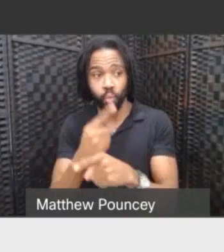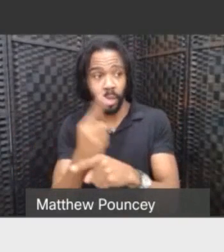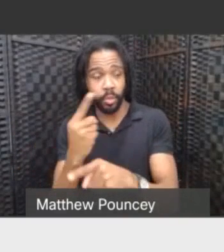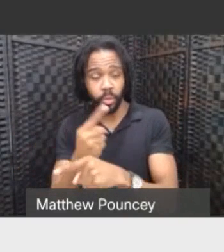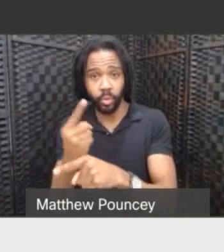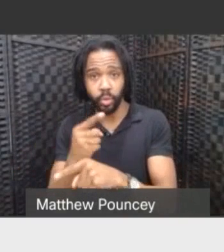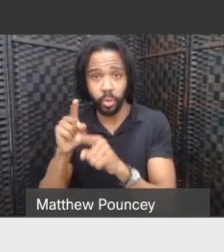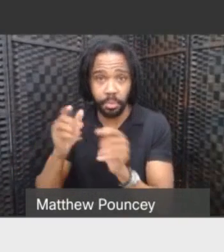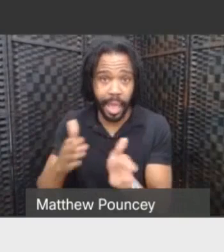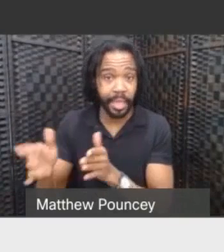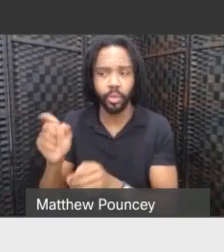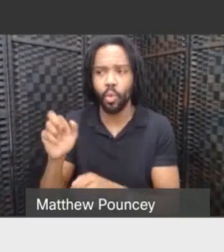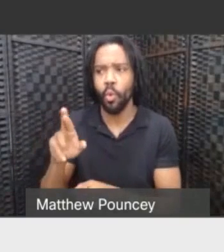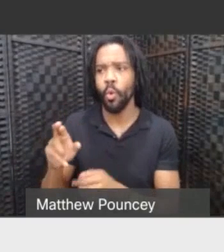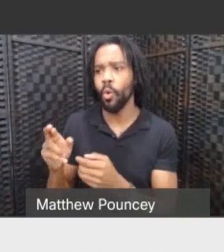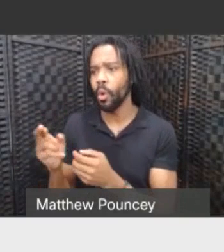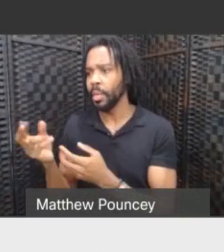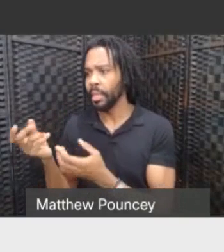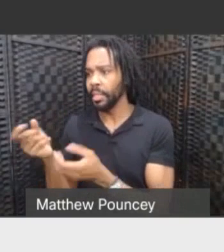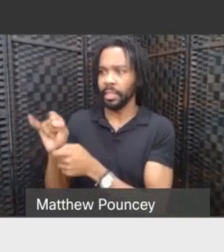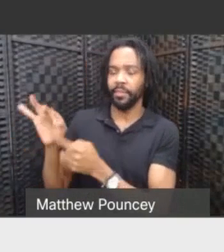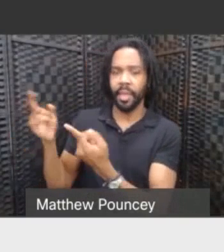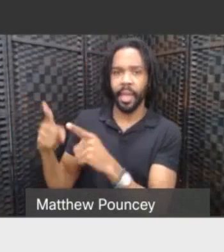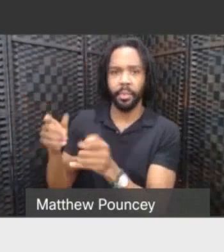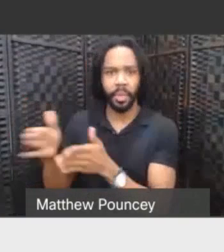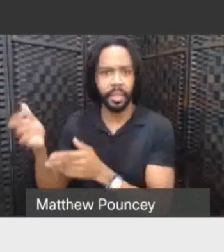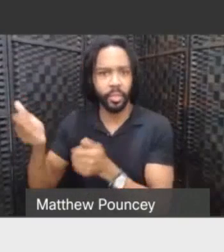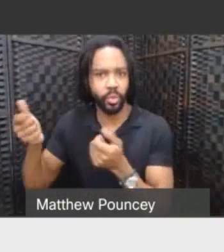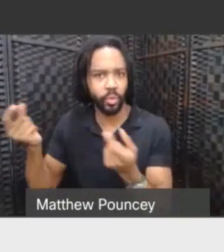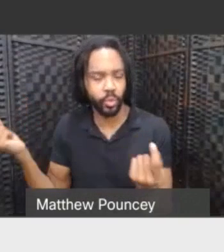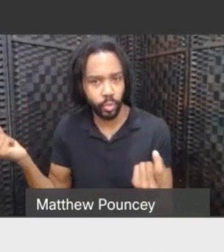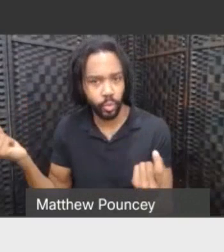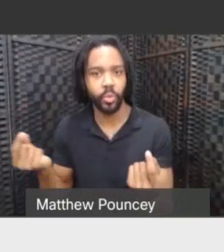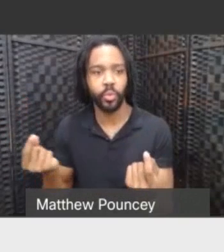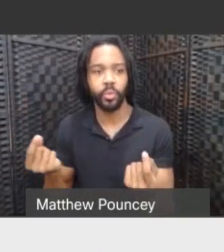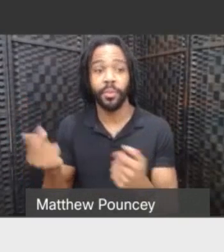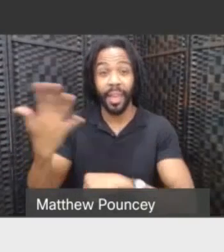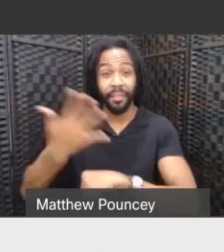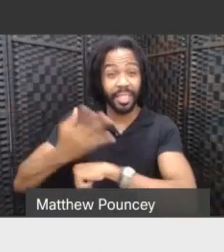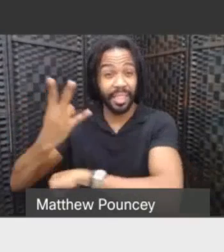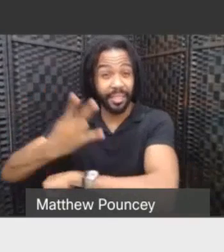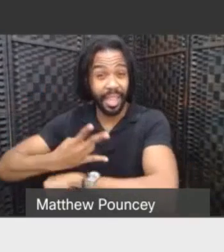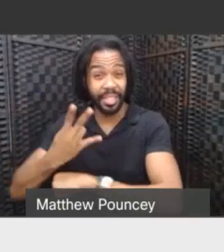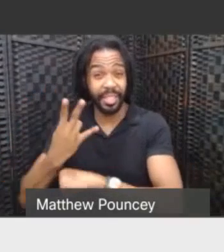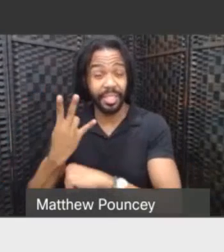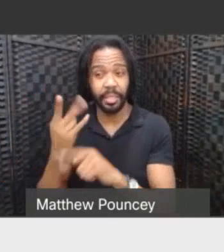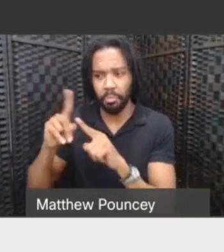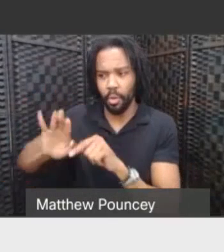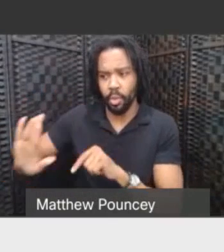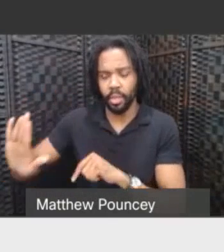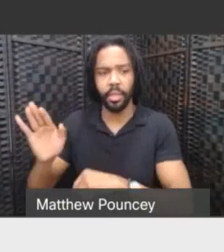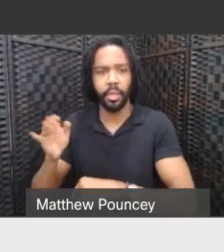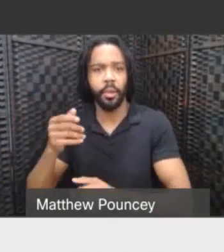which indicate testing on day 1, 2, 3, 5, and 7 after those not boosted, or we just